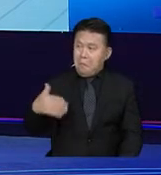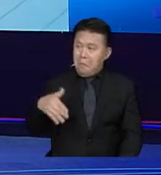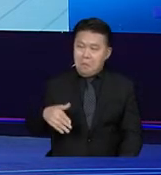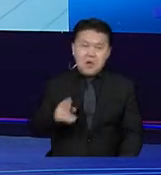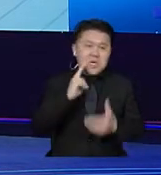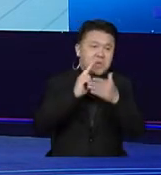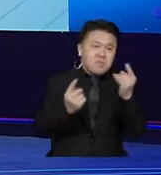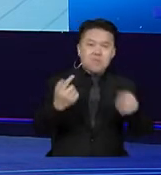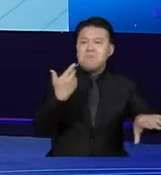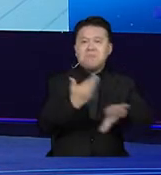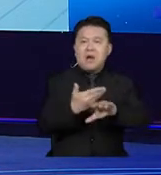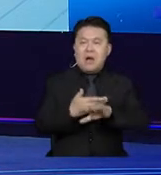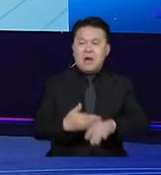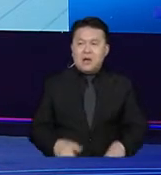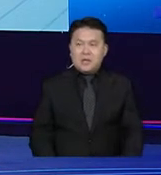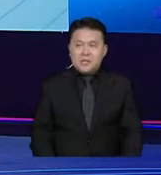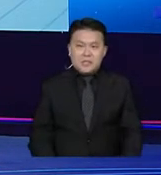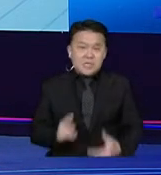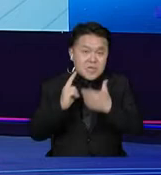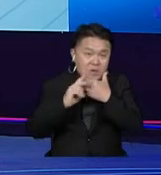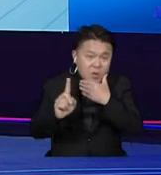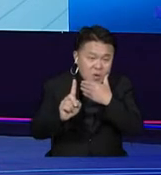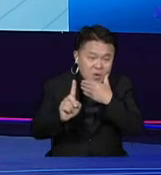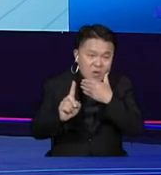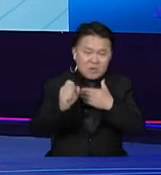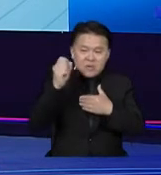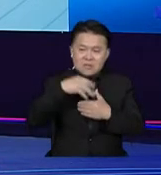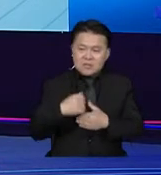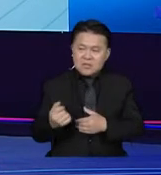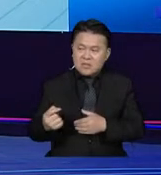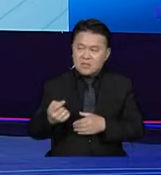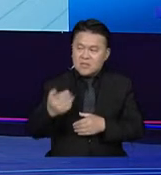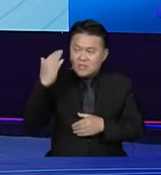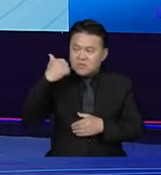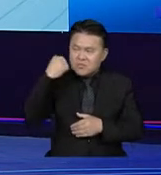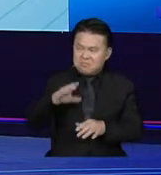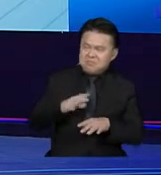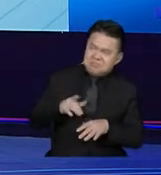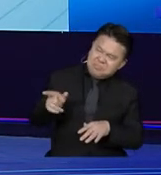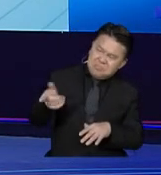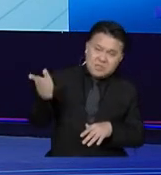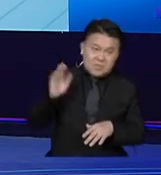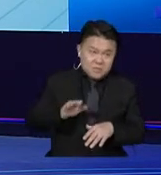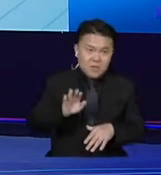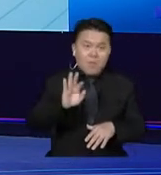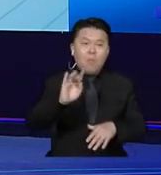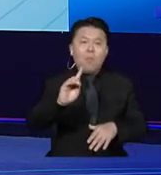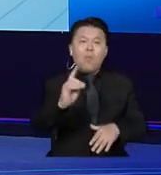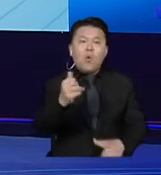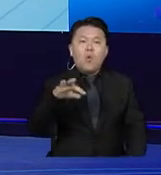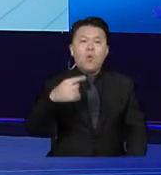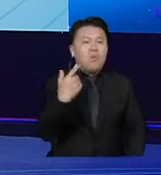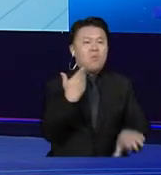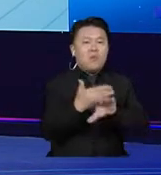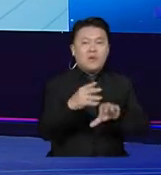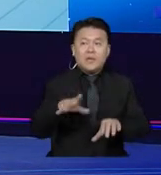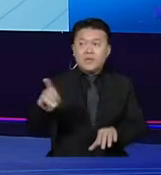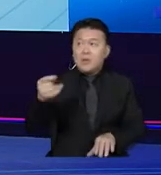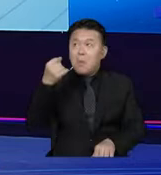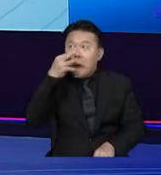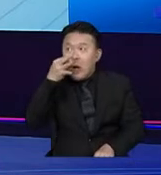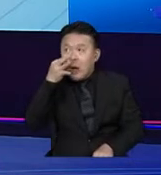chimpanzees, who are xenophobic or fearful of strangers, bonobos have nothing to fear when they meet an unfamiliar